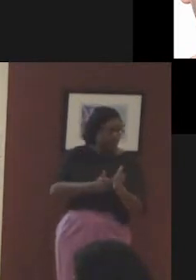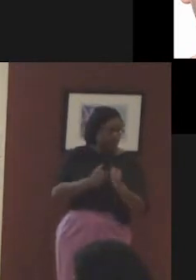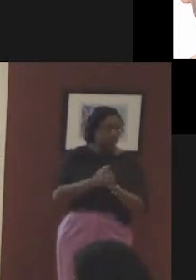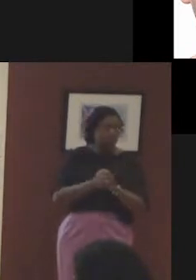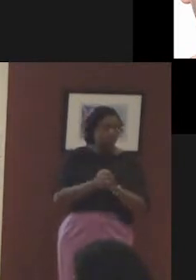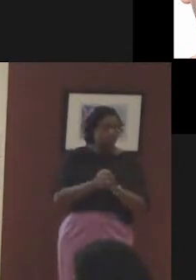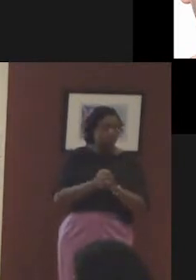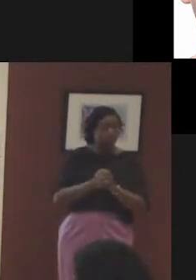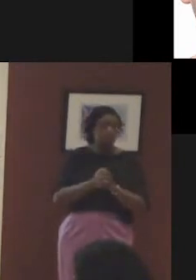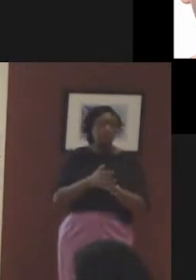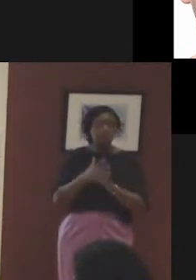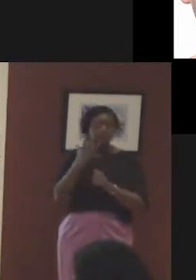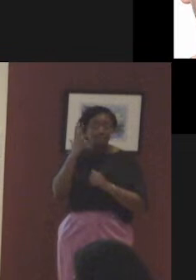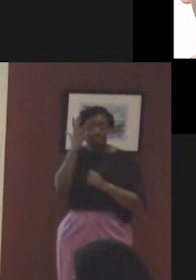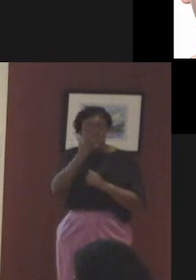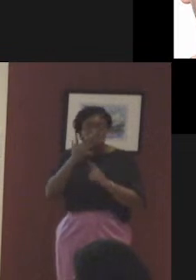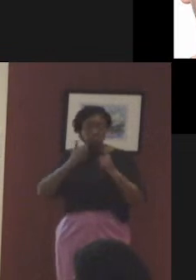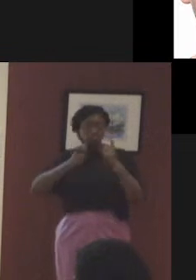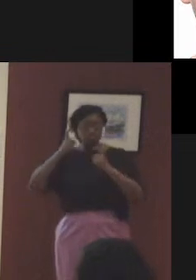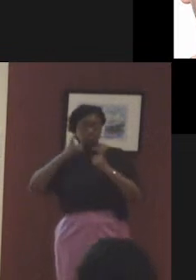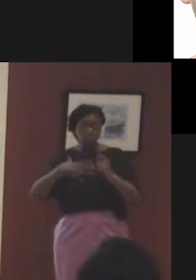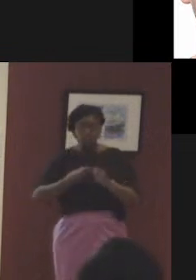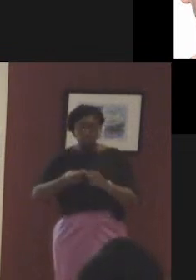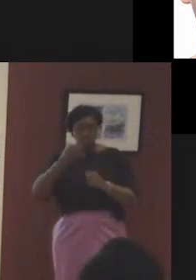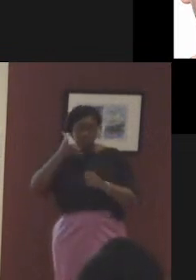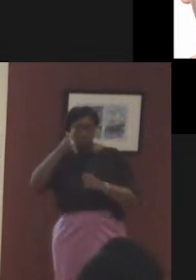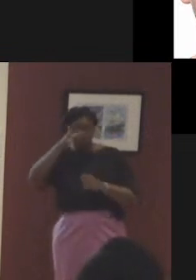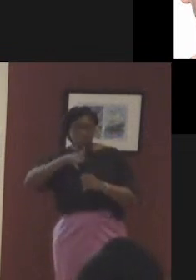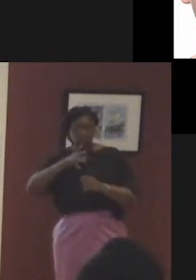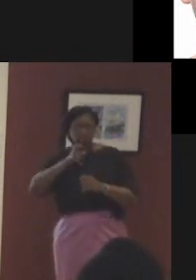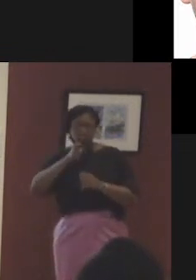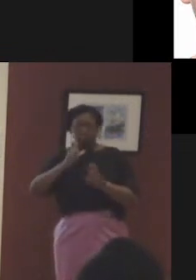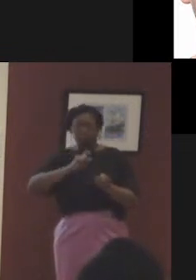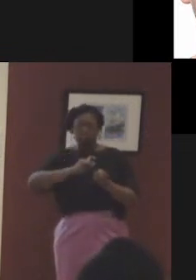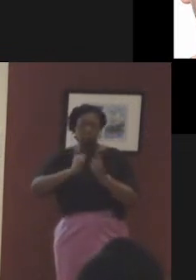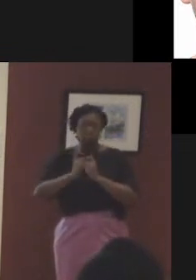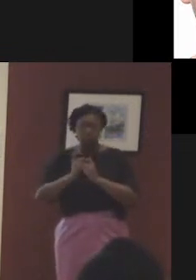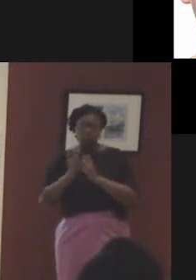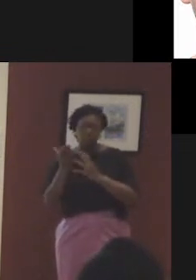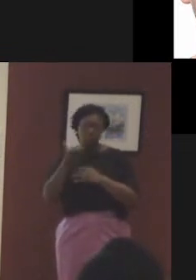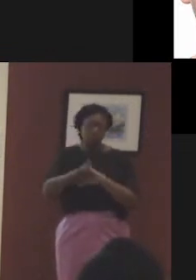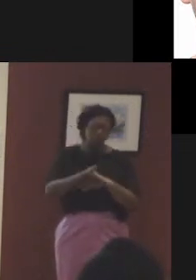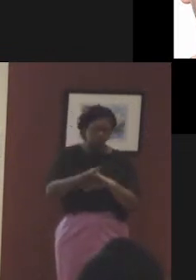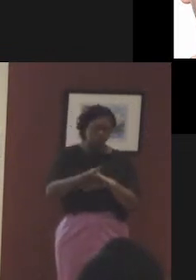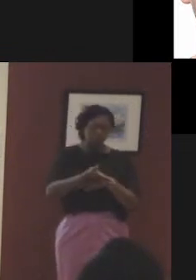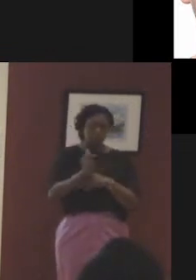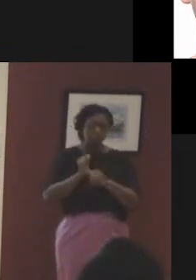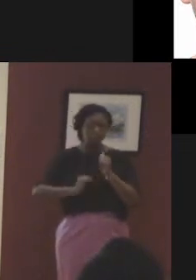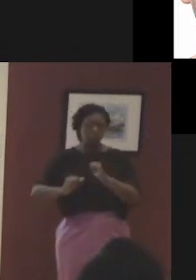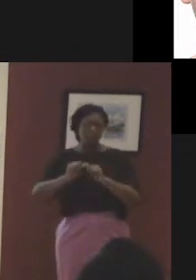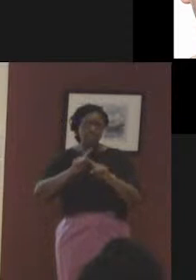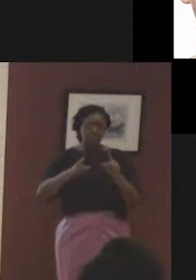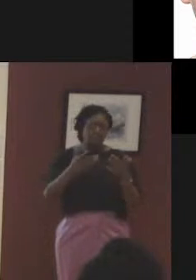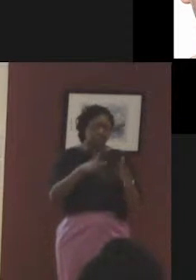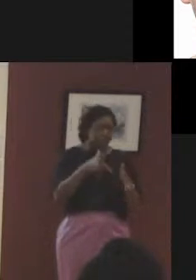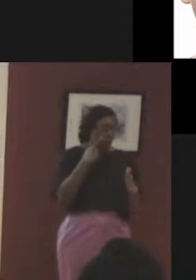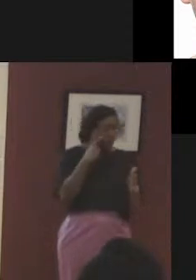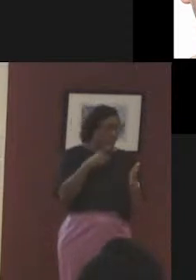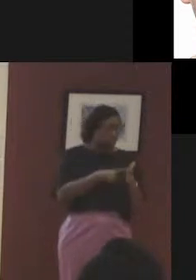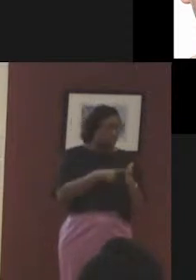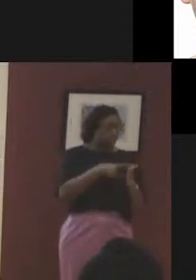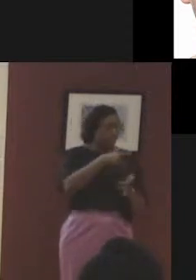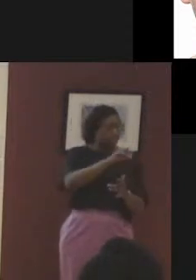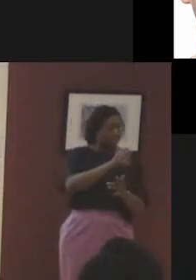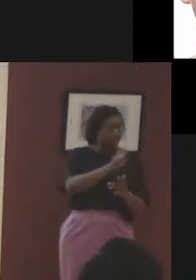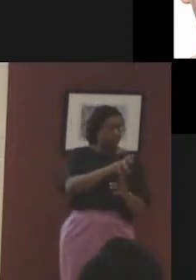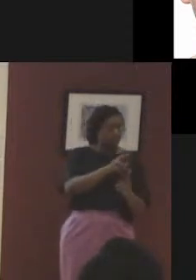the white figure does not change over the course of the performance, we do witness Pinder react, right? We briefly